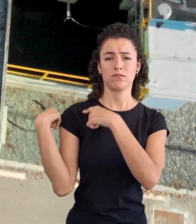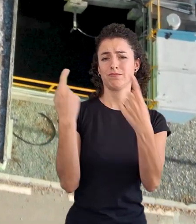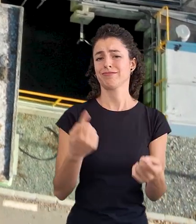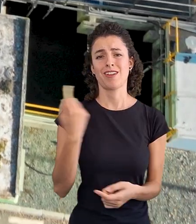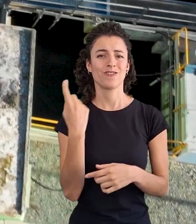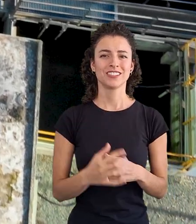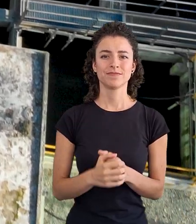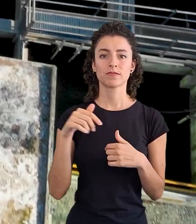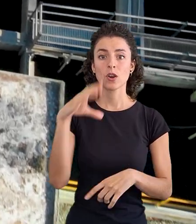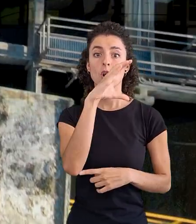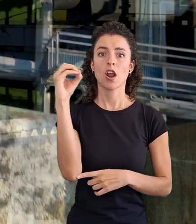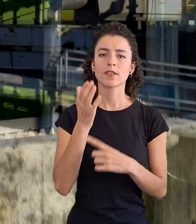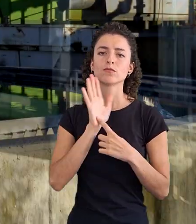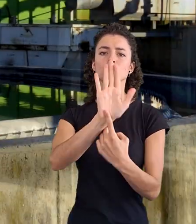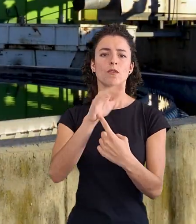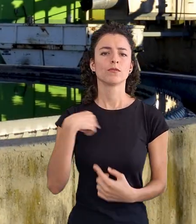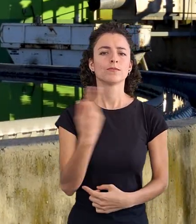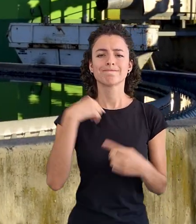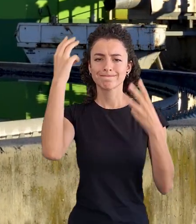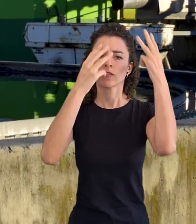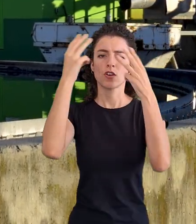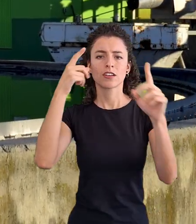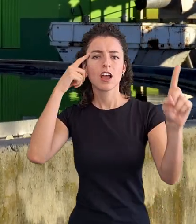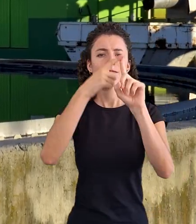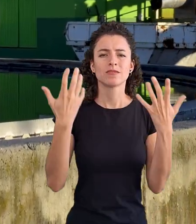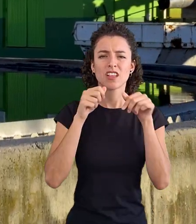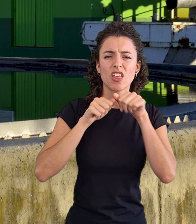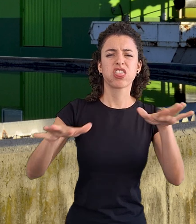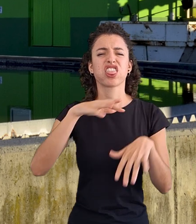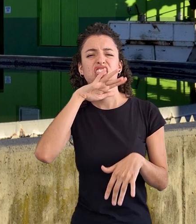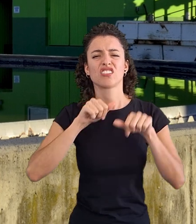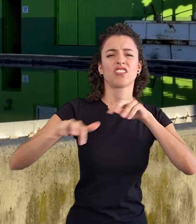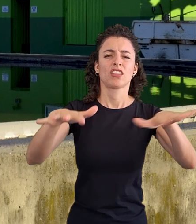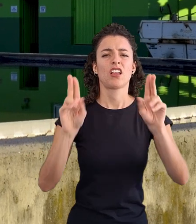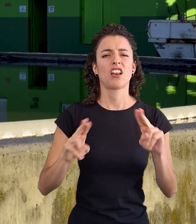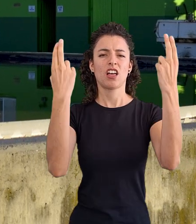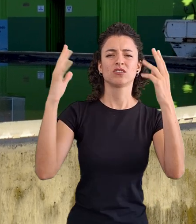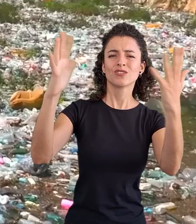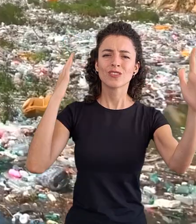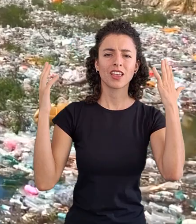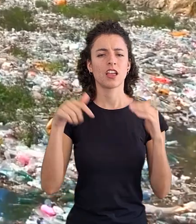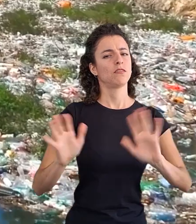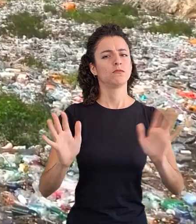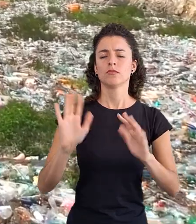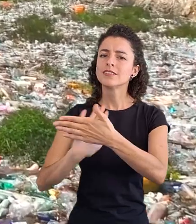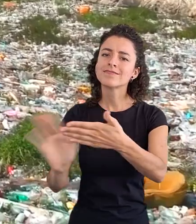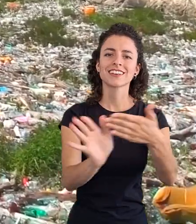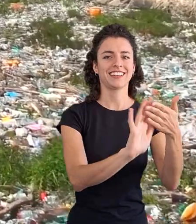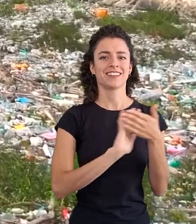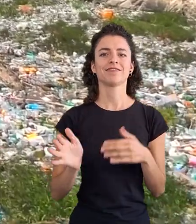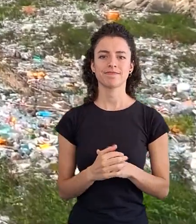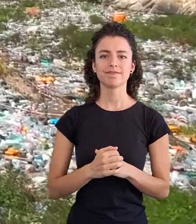many years, serving as an example of diligence in reducing the impact of pollution on the